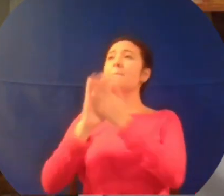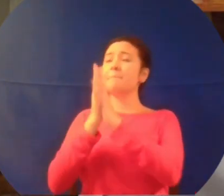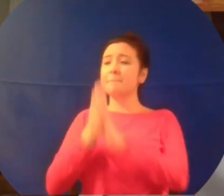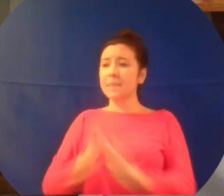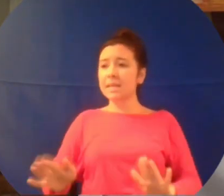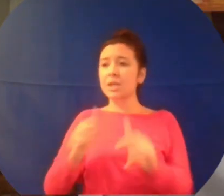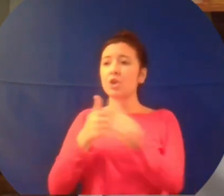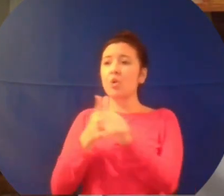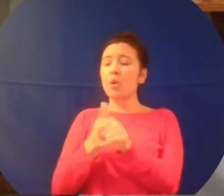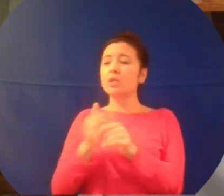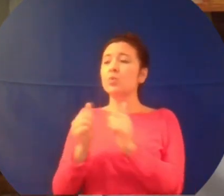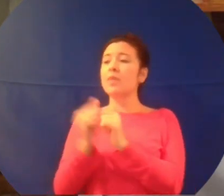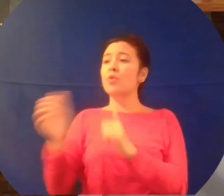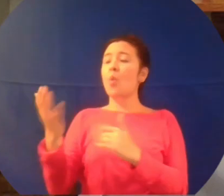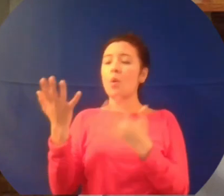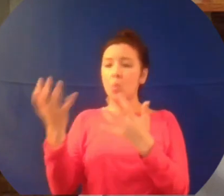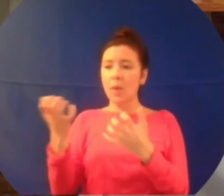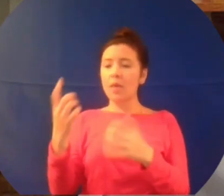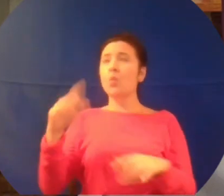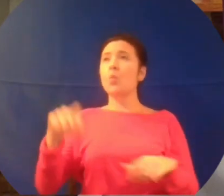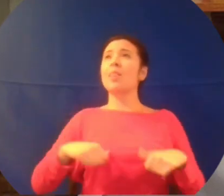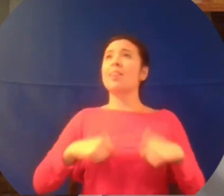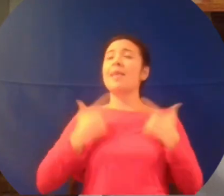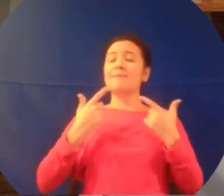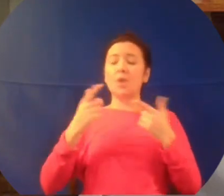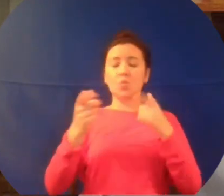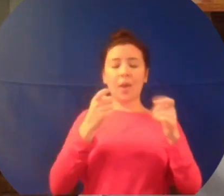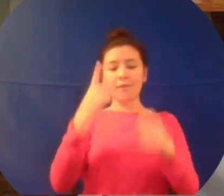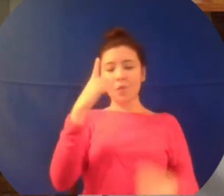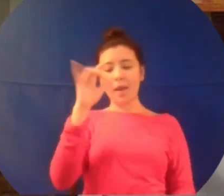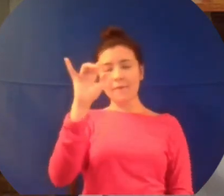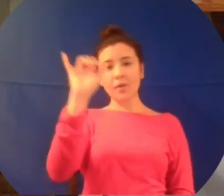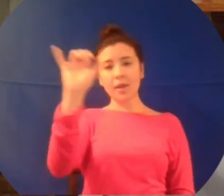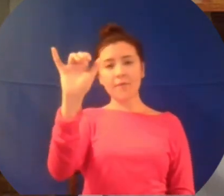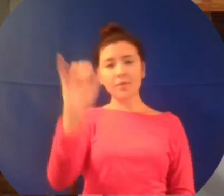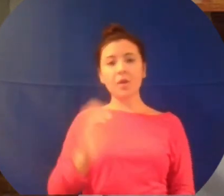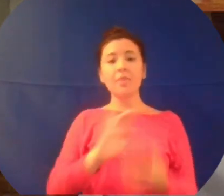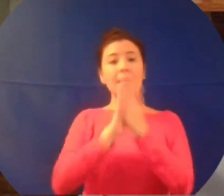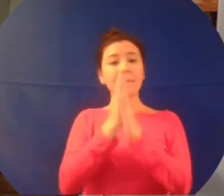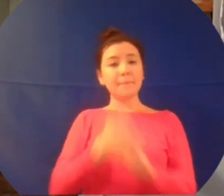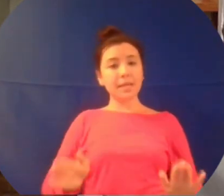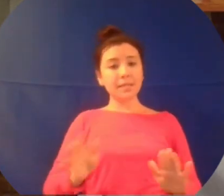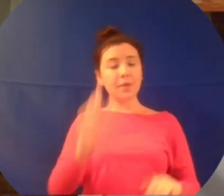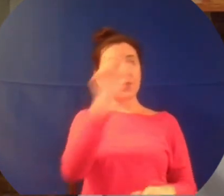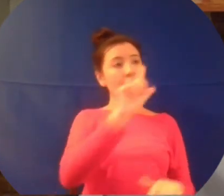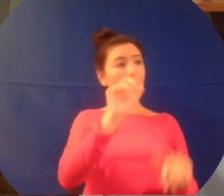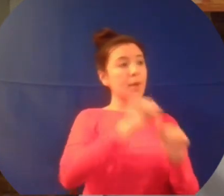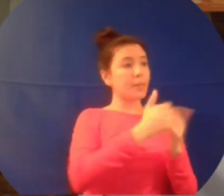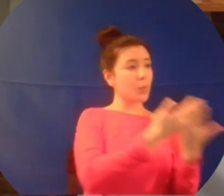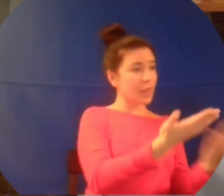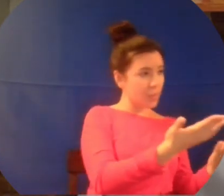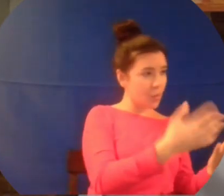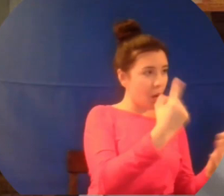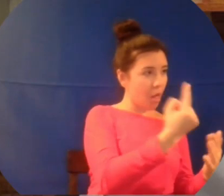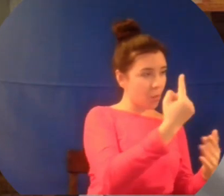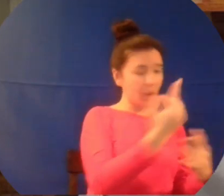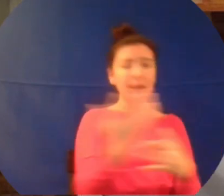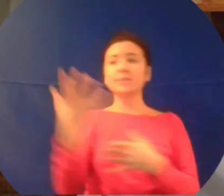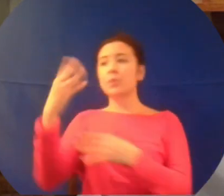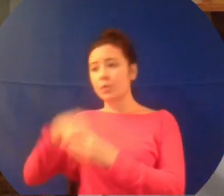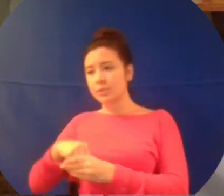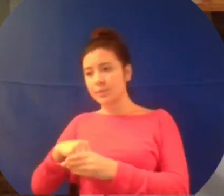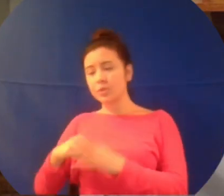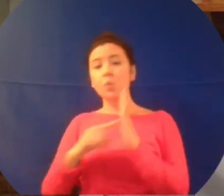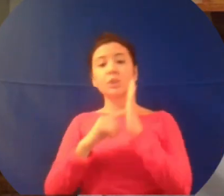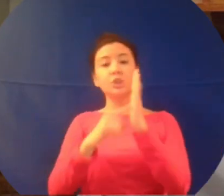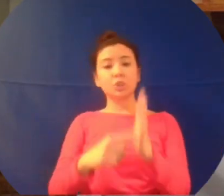with your will, who live and reign forever and ever. Amen. The peace of the Lord be with you always. And with your spirit. Let